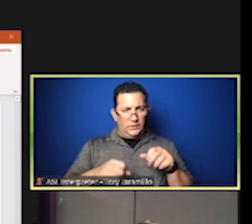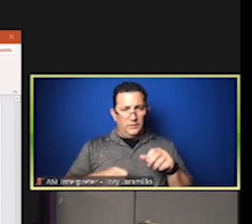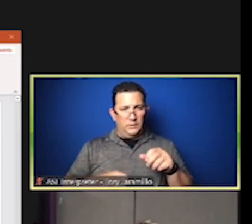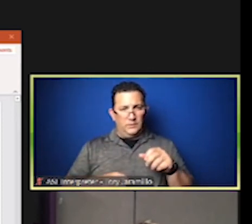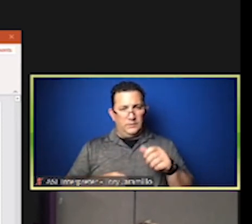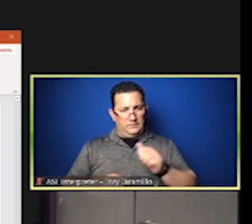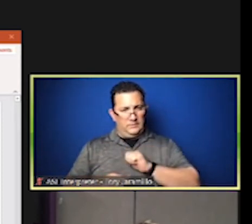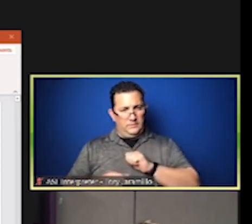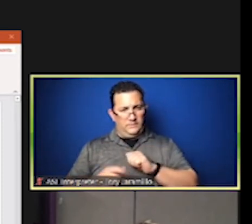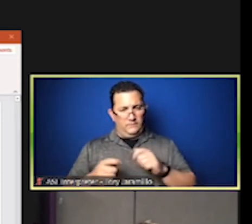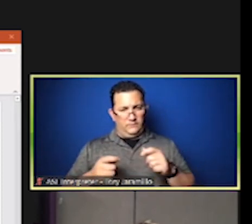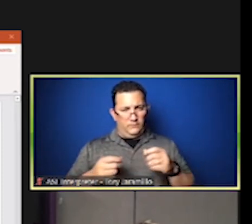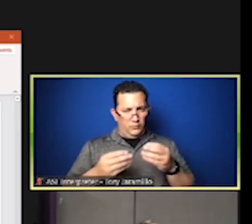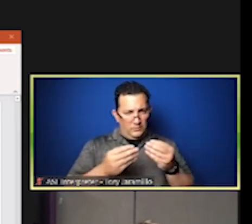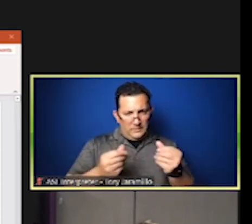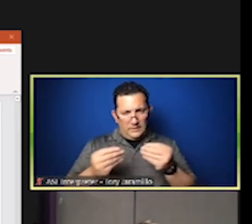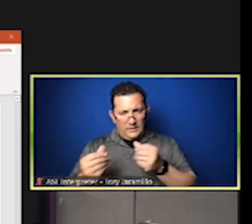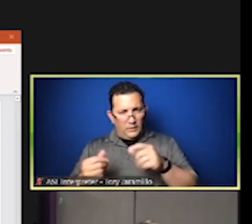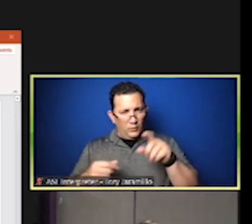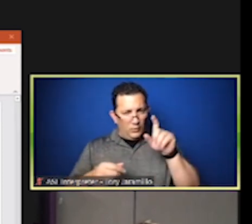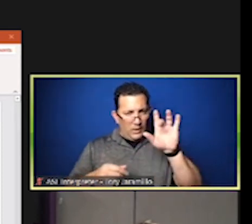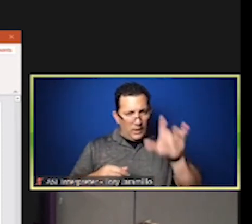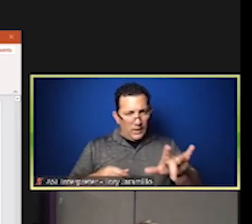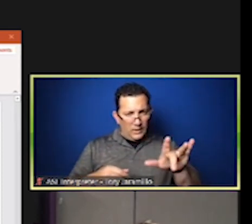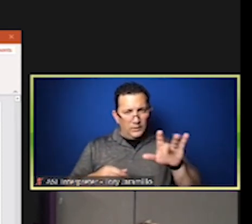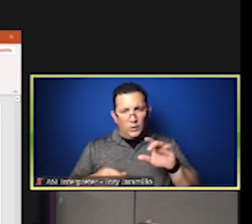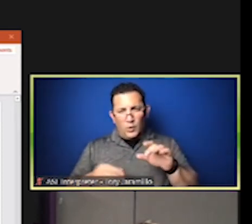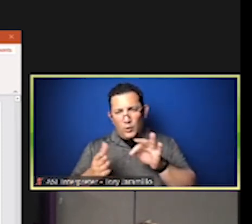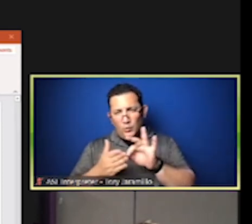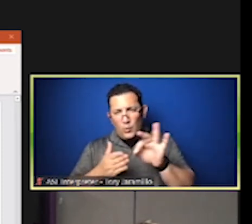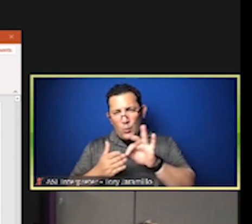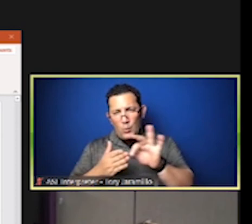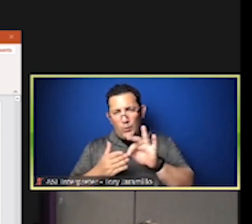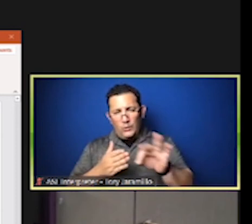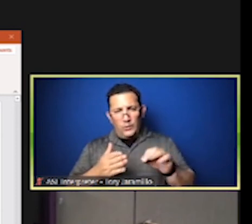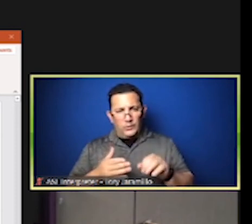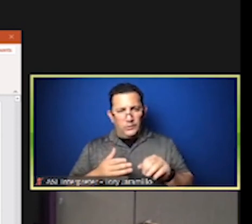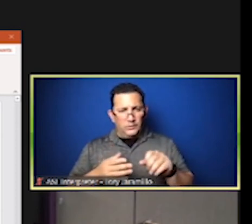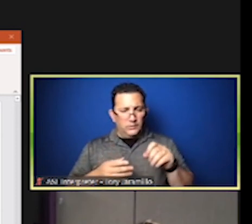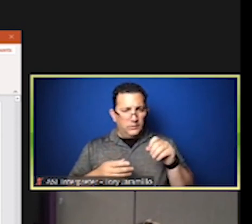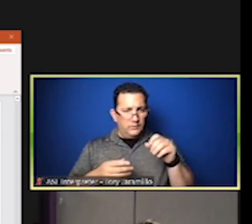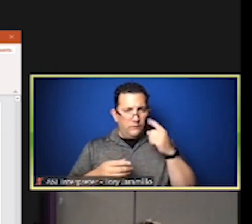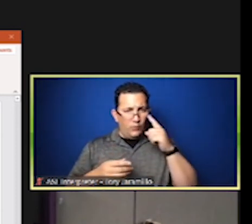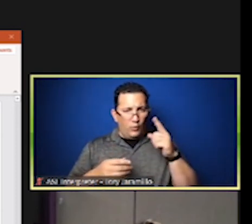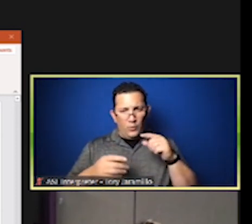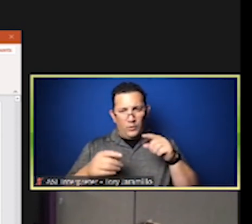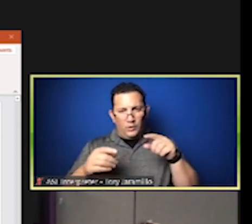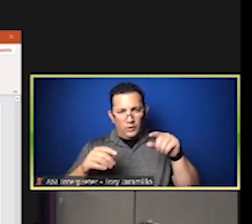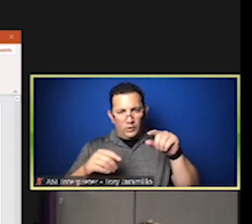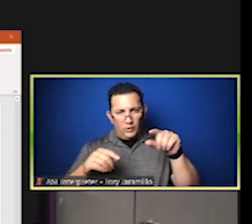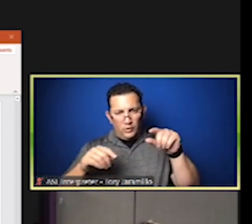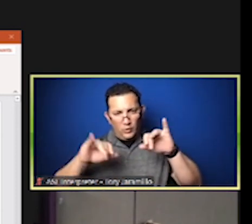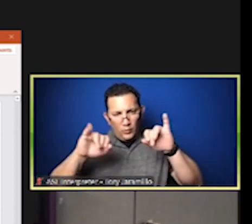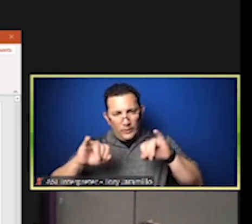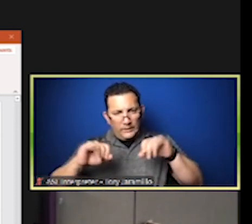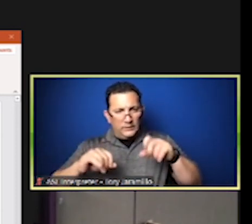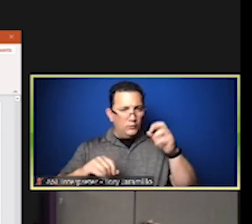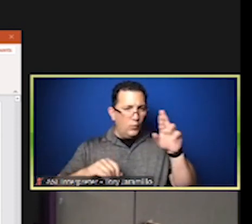clicks on the score of a quiz or an assessment, they'll get